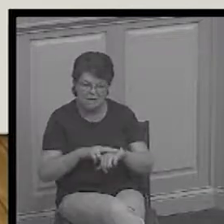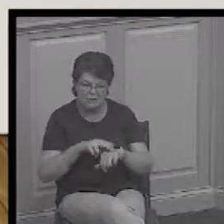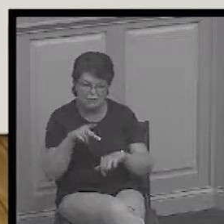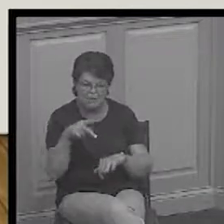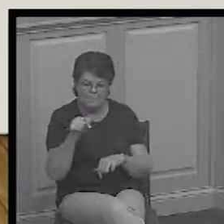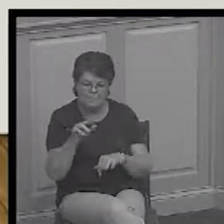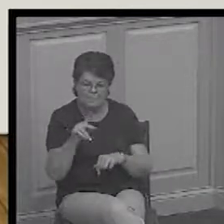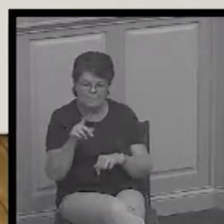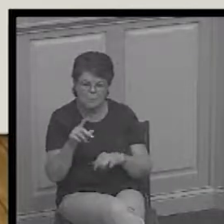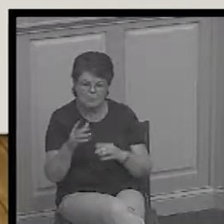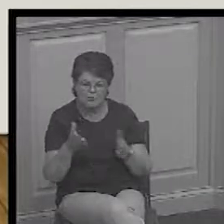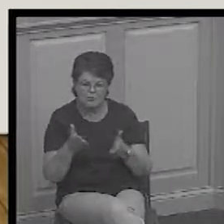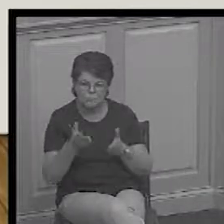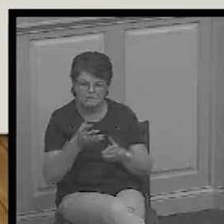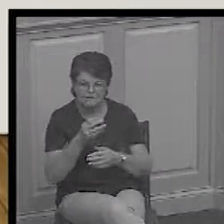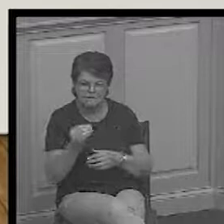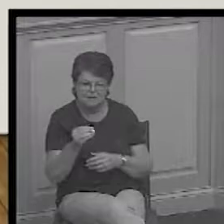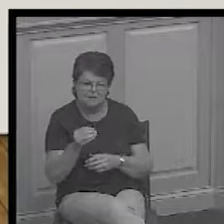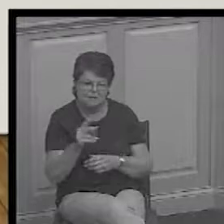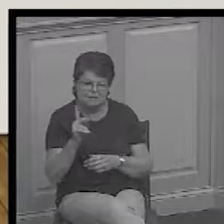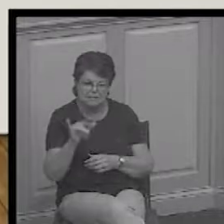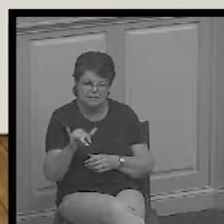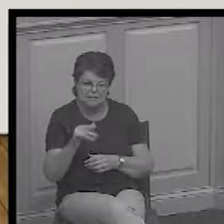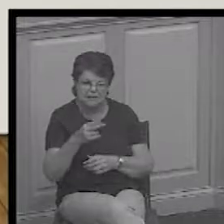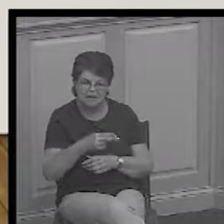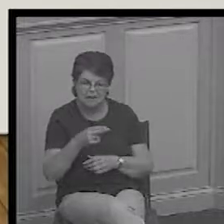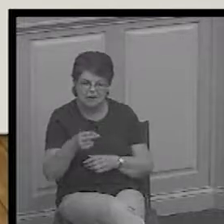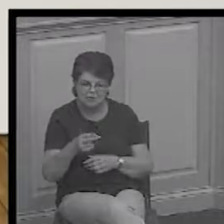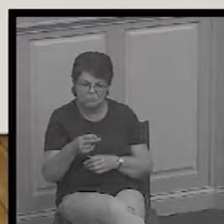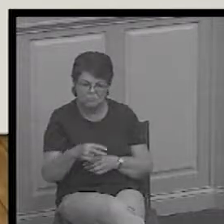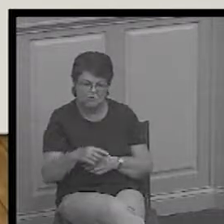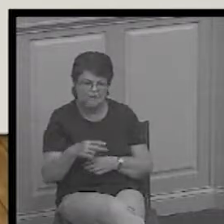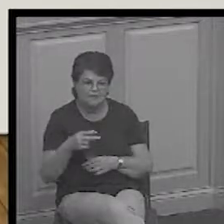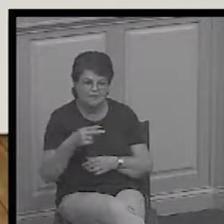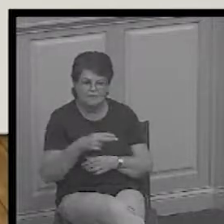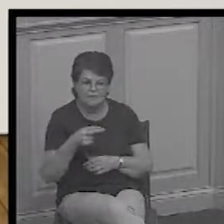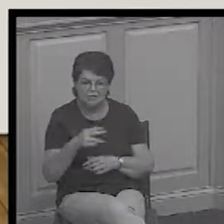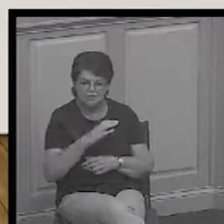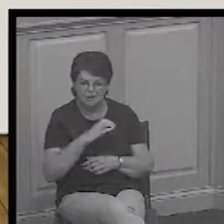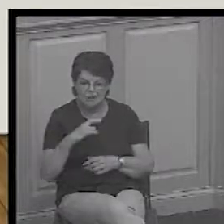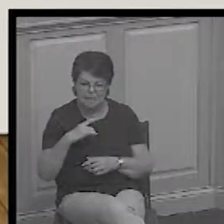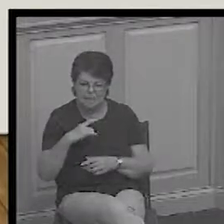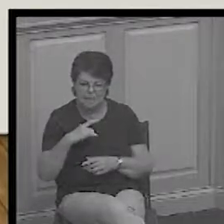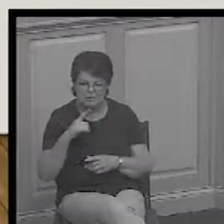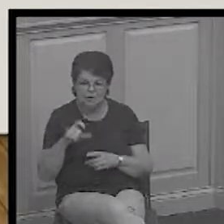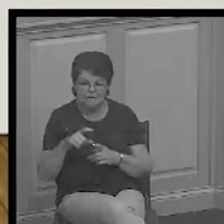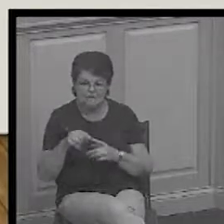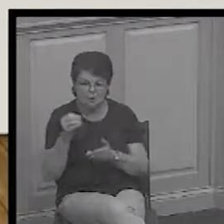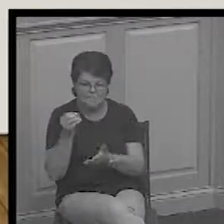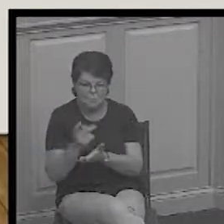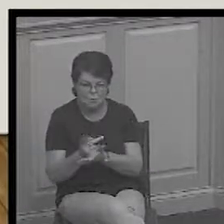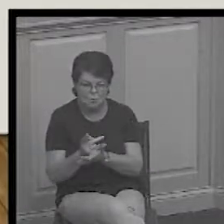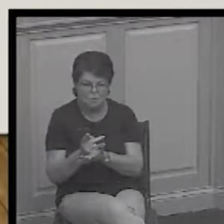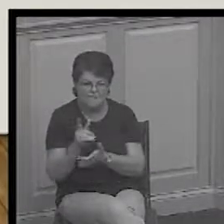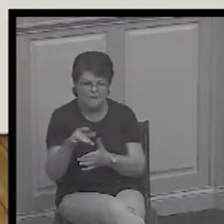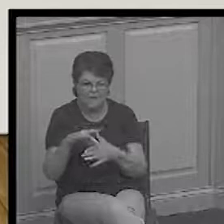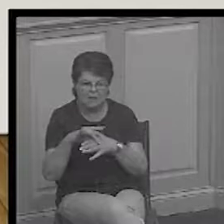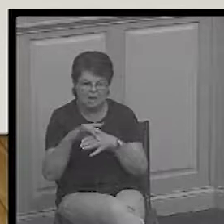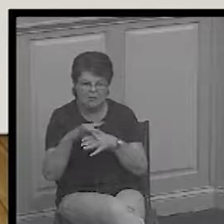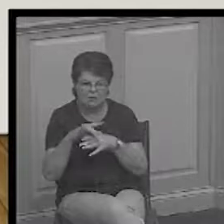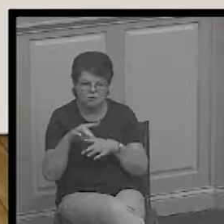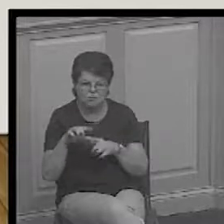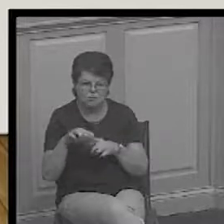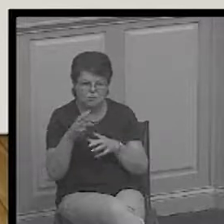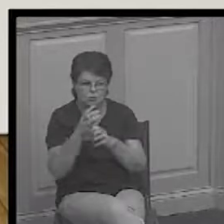Heritage Council. The Heritage Council has signed off on this document. They have to approve the content in order for us to get the